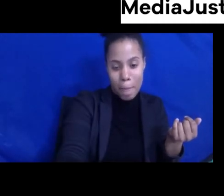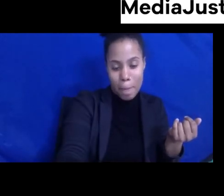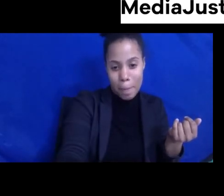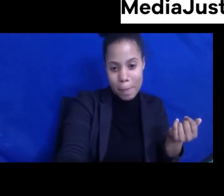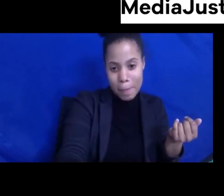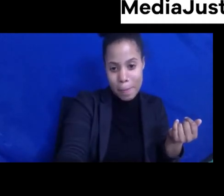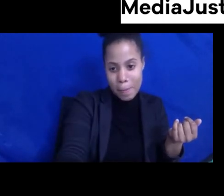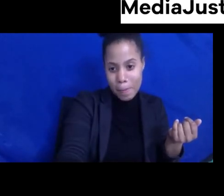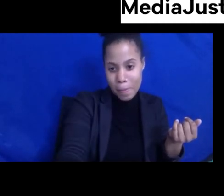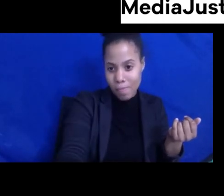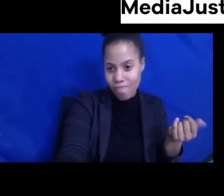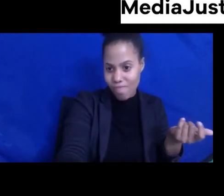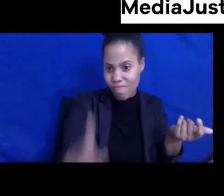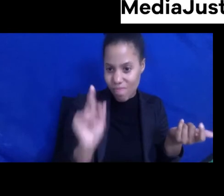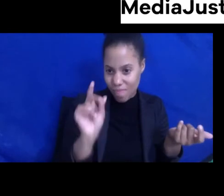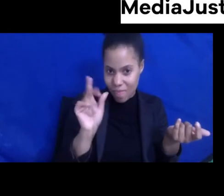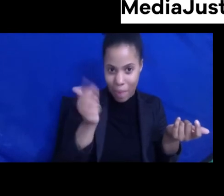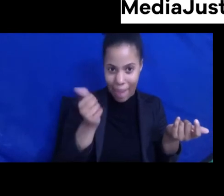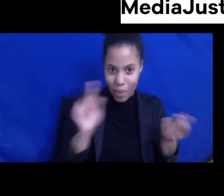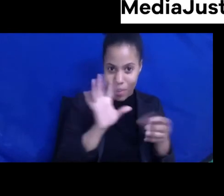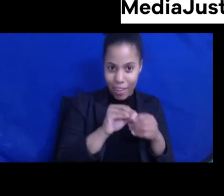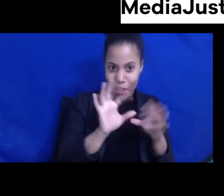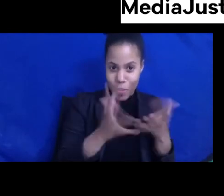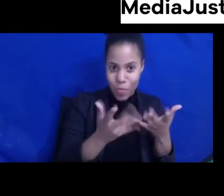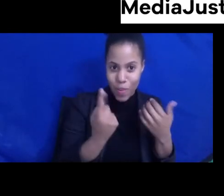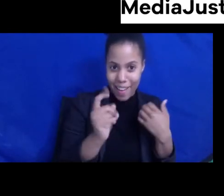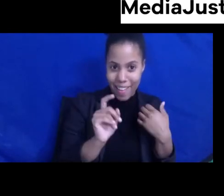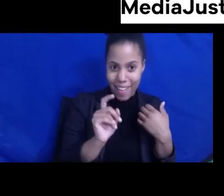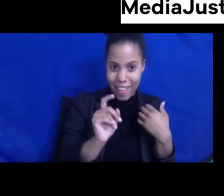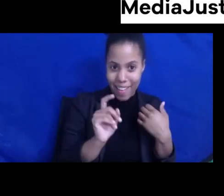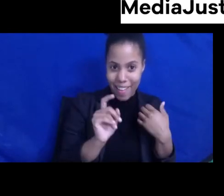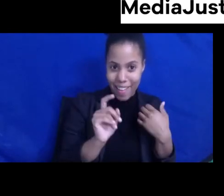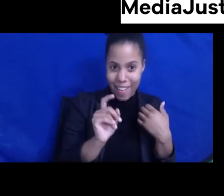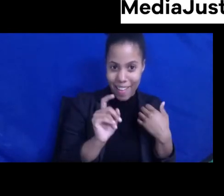was anyone in group one? Was this a group that?